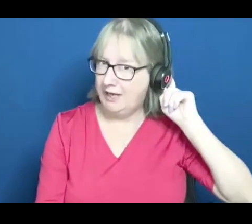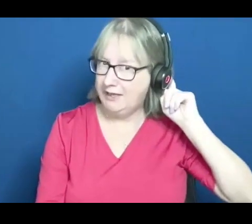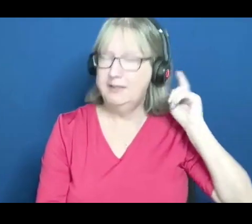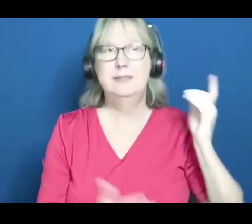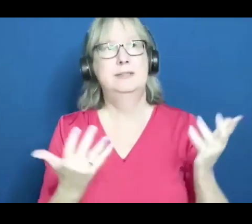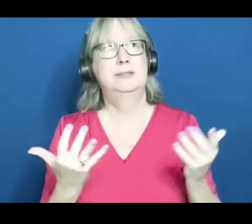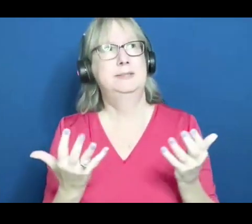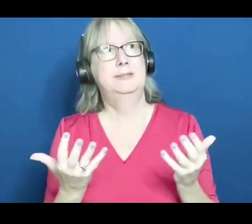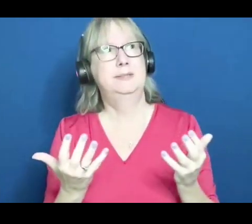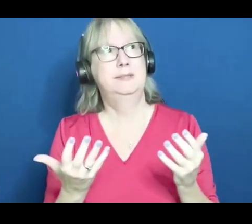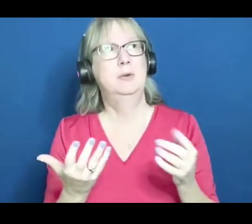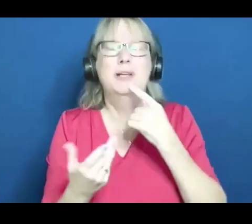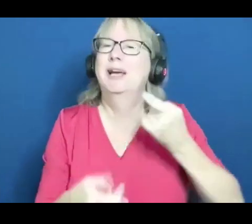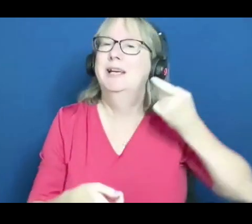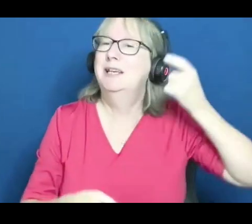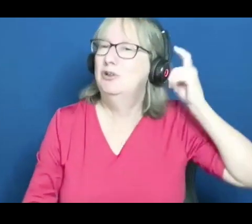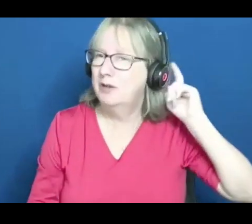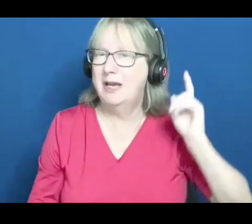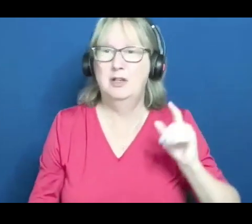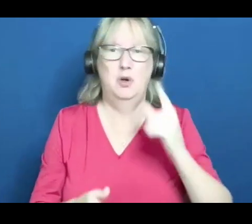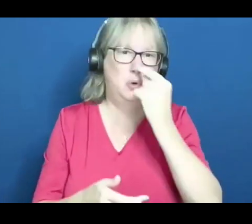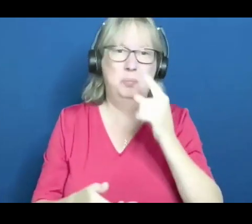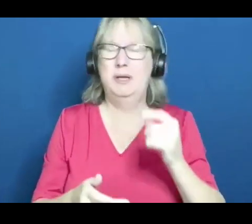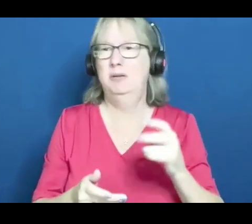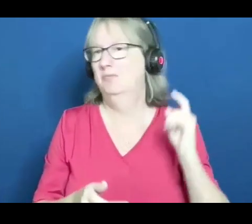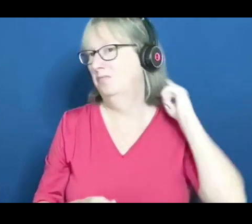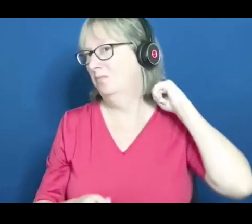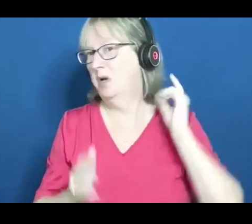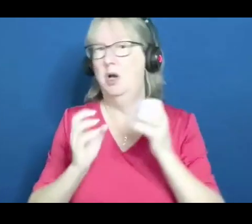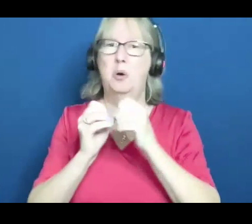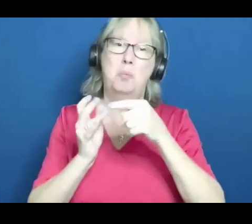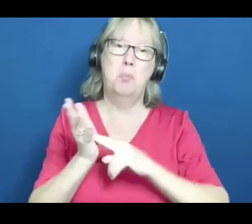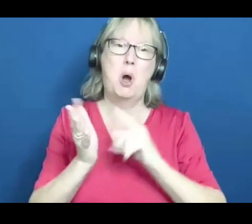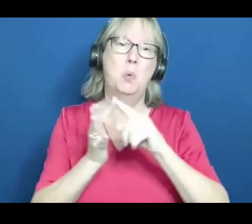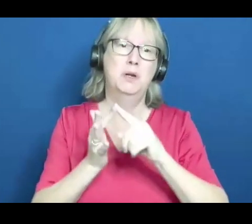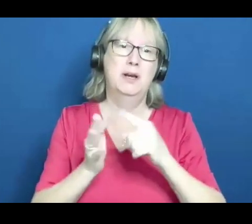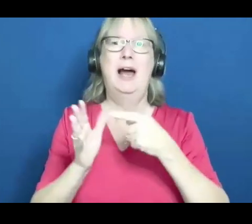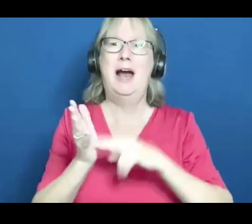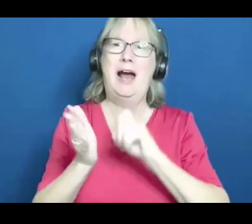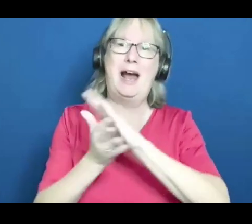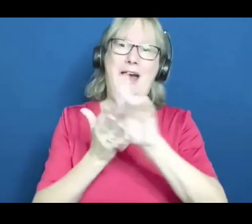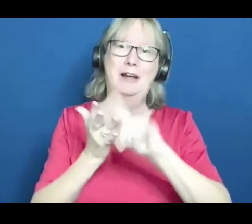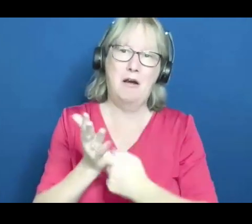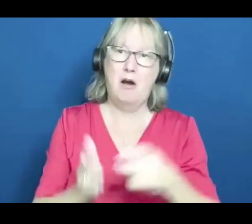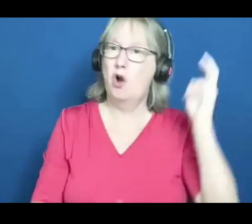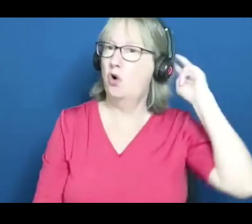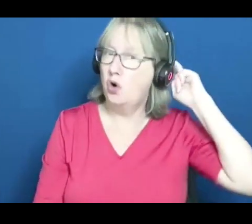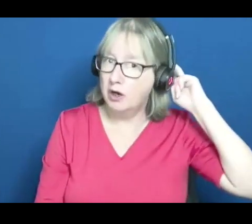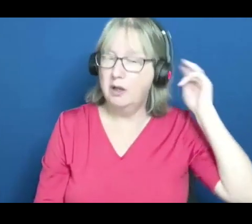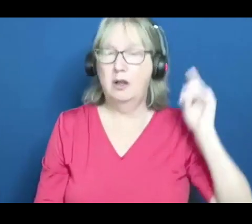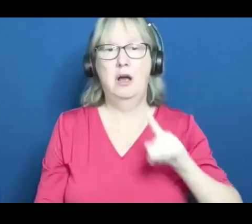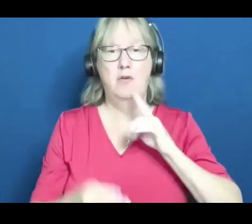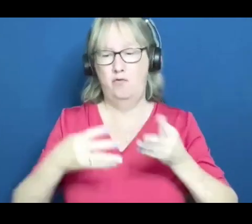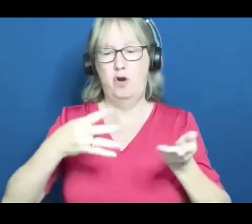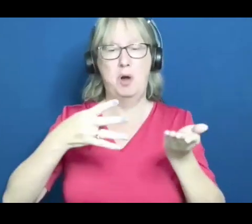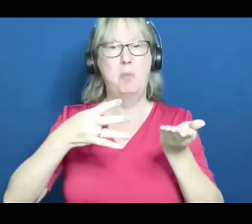this can when I say hearing aids, we can be talking about bone anchored hearing aids as well, and cochlear implants. People with anything from moderate to